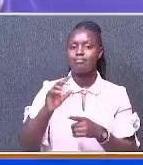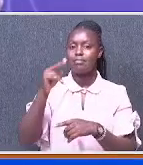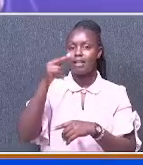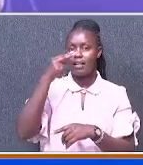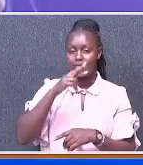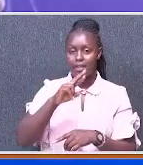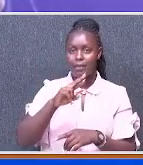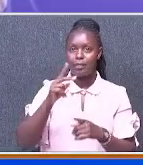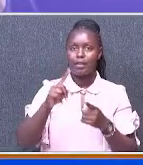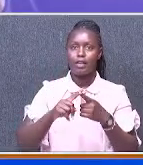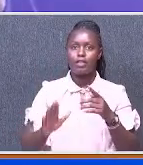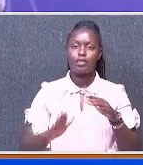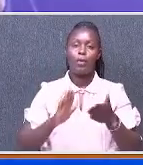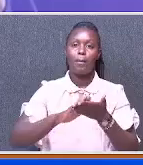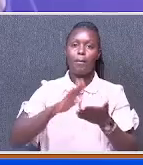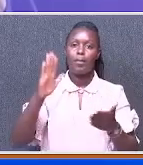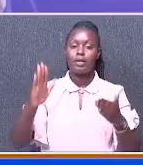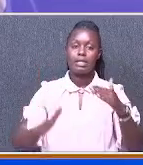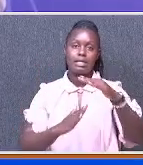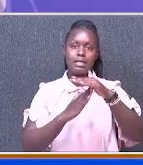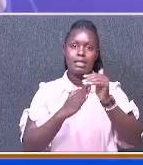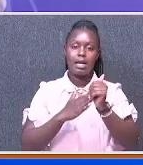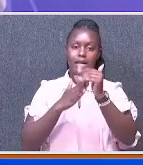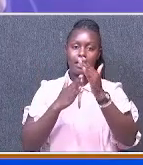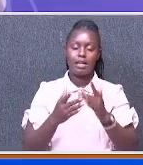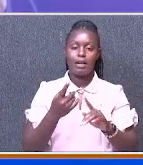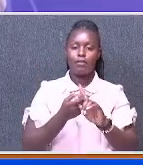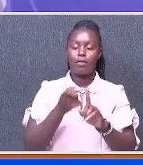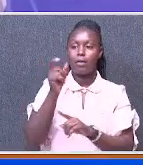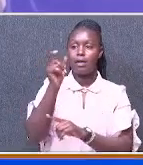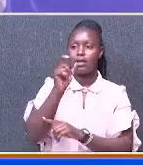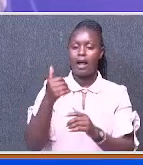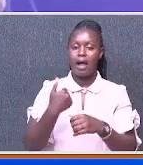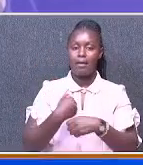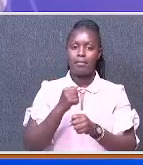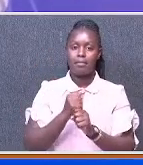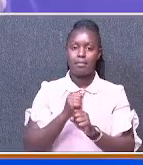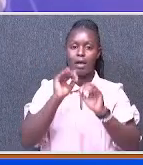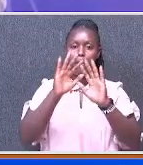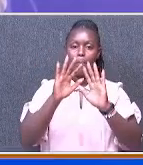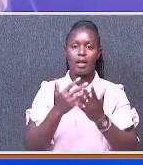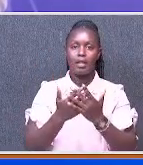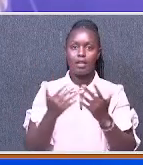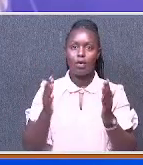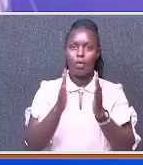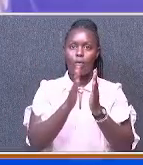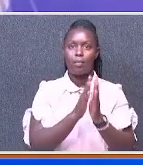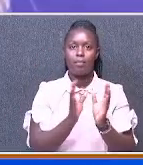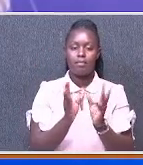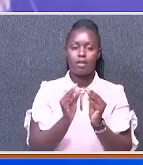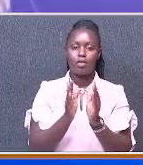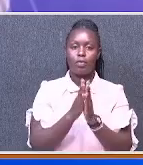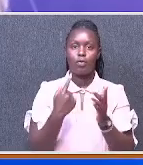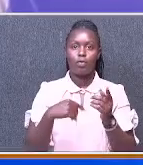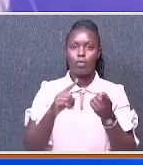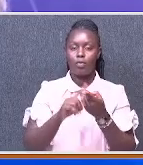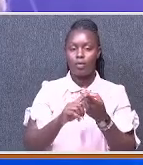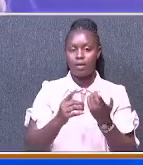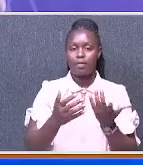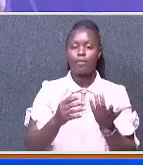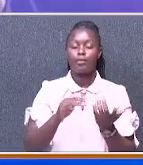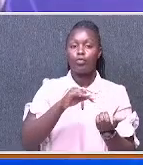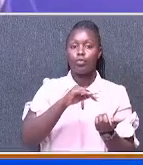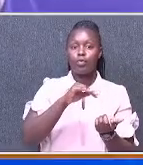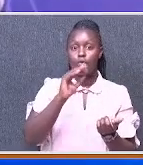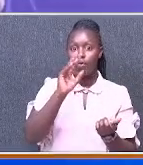senior leader from the region and has been making moves to unite the region, including holding meetings with former President Uhuru Kenyatta's party. However,